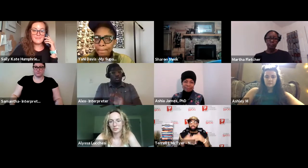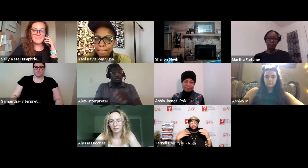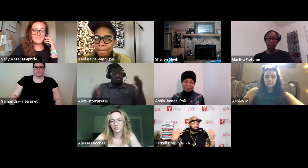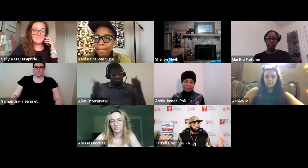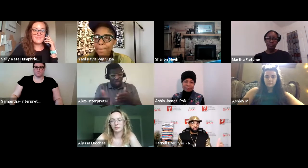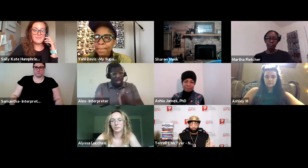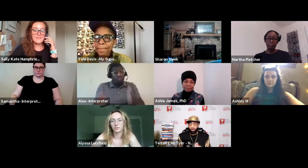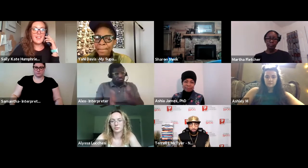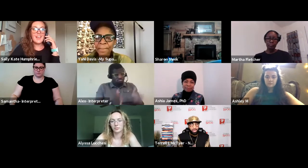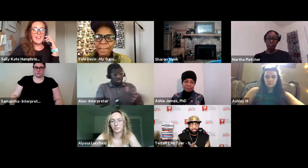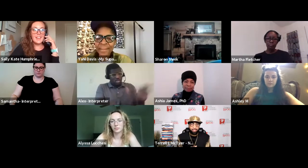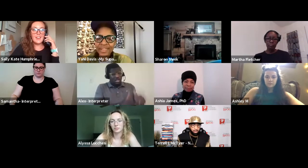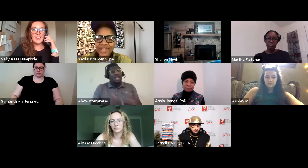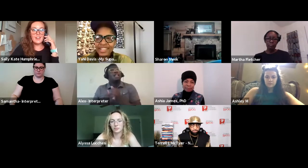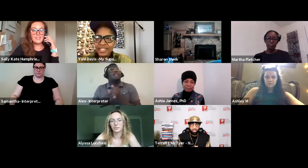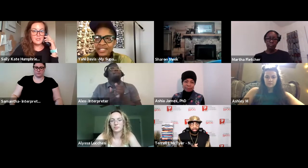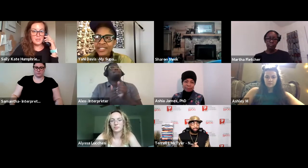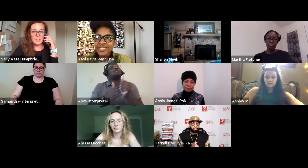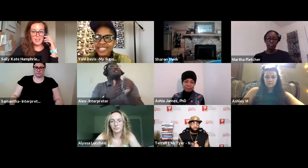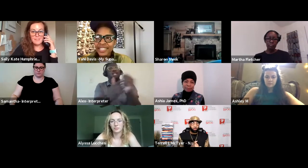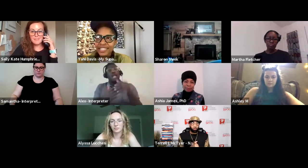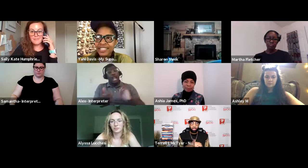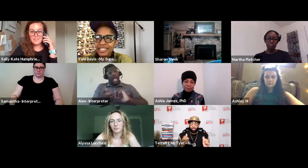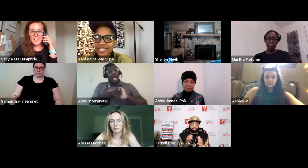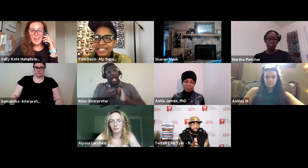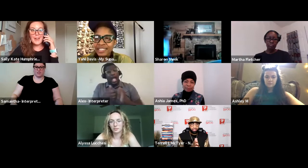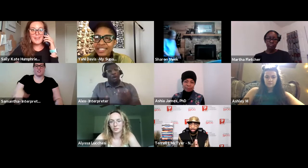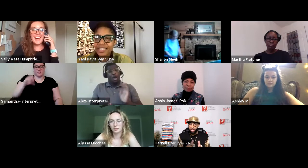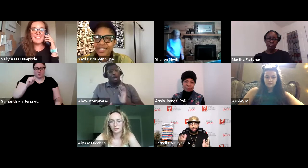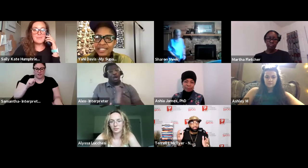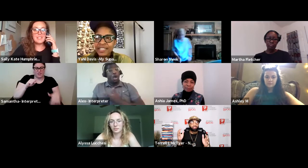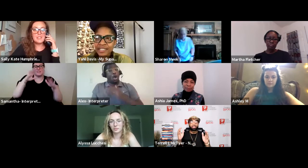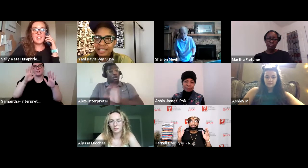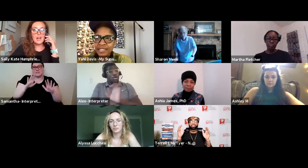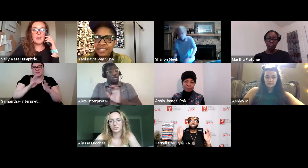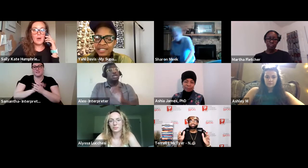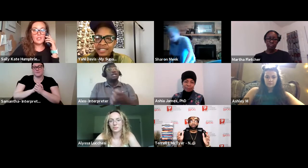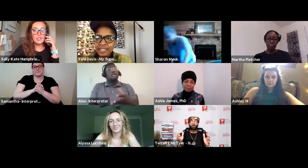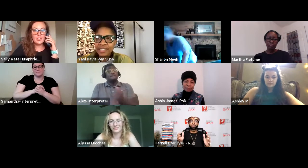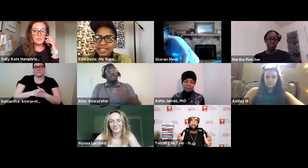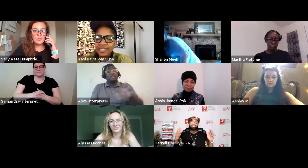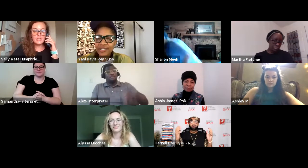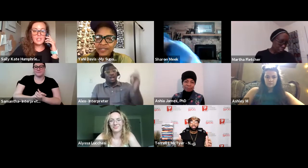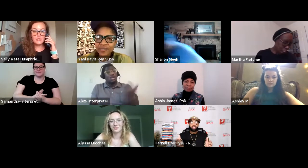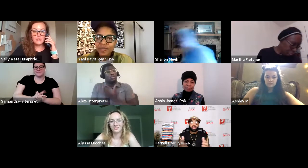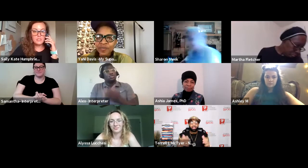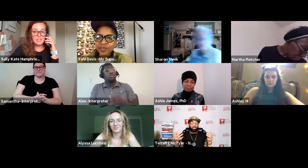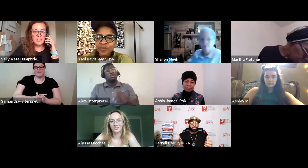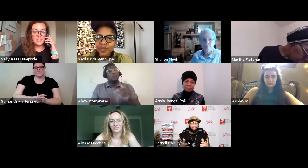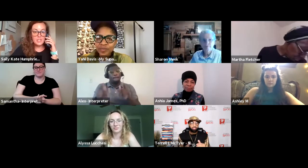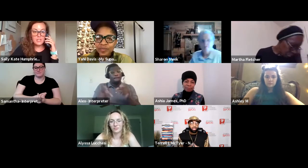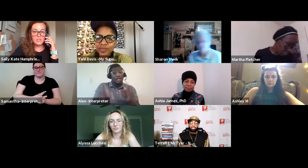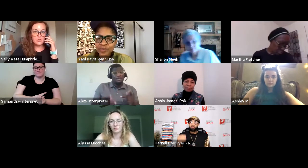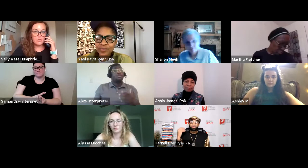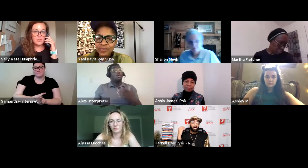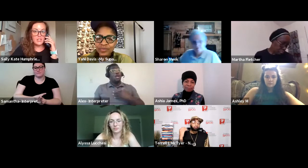efforts to just further make disciples. Yeah. So with that job, I get to meet and